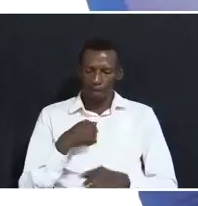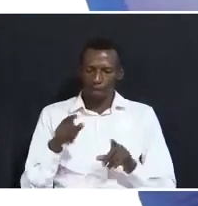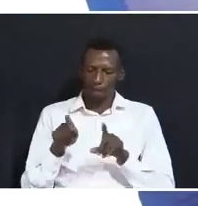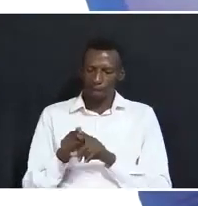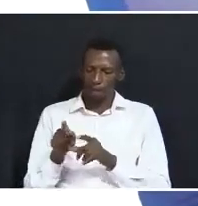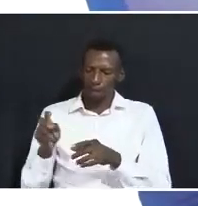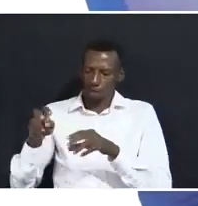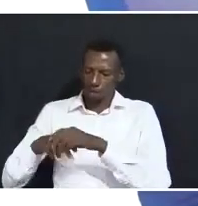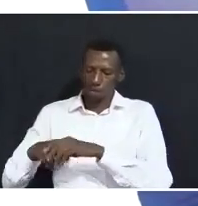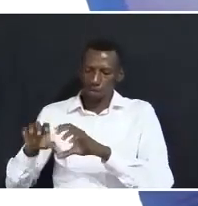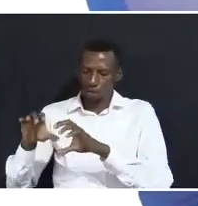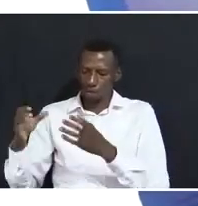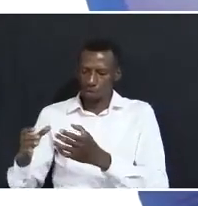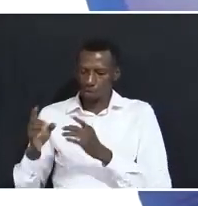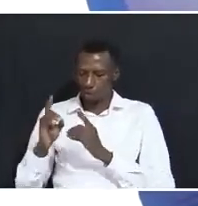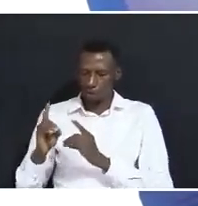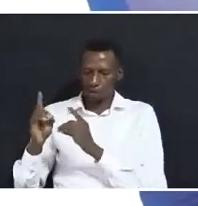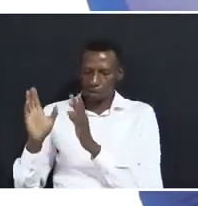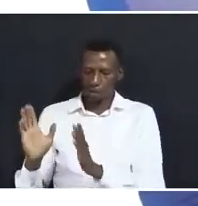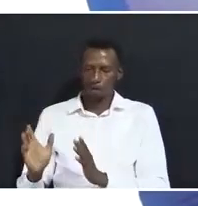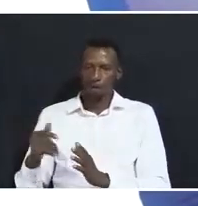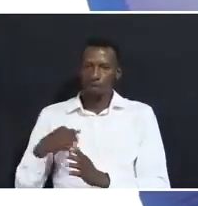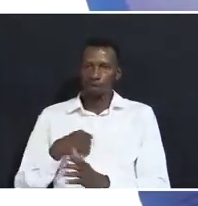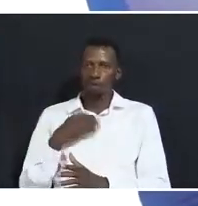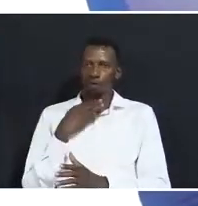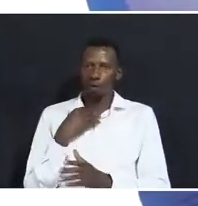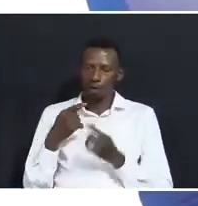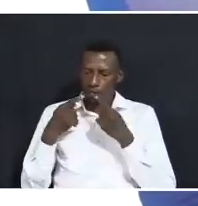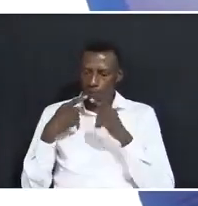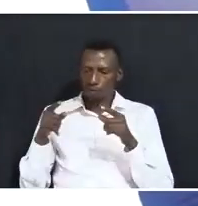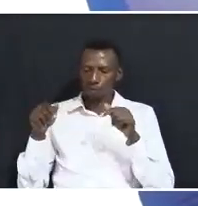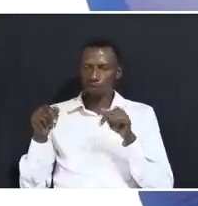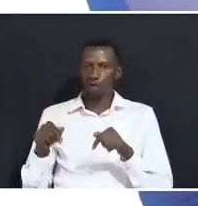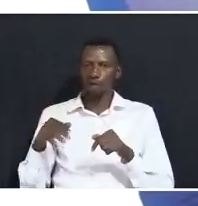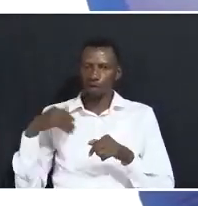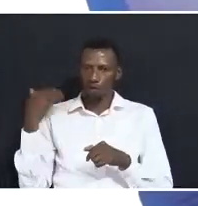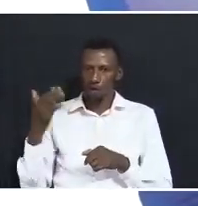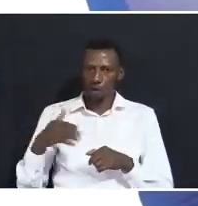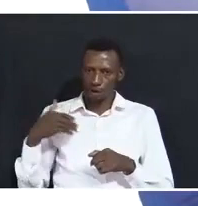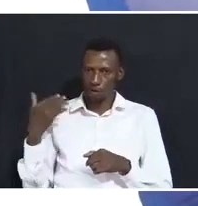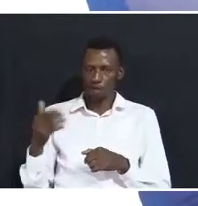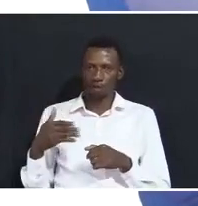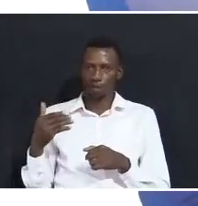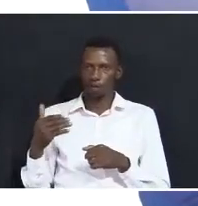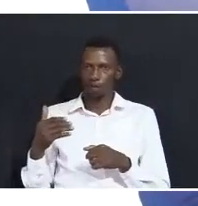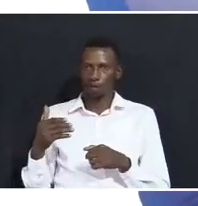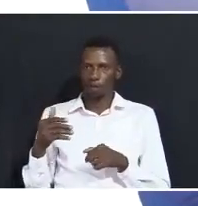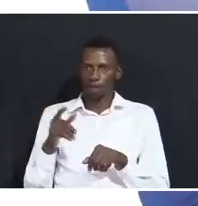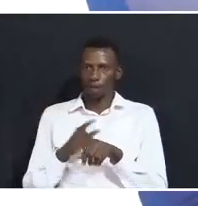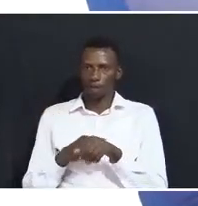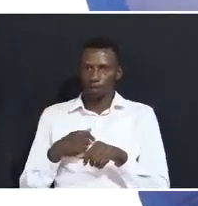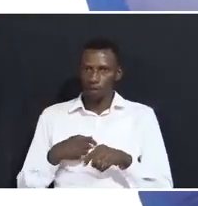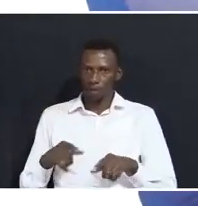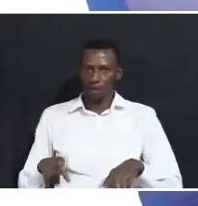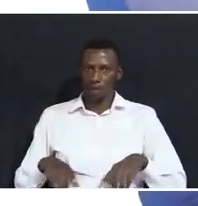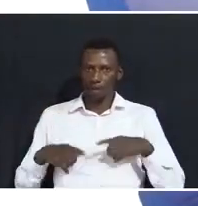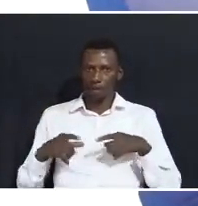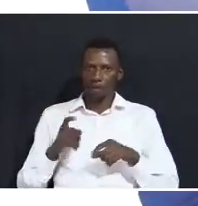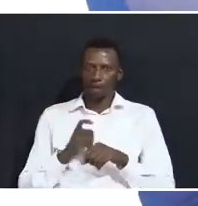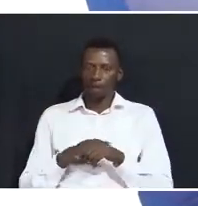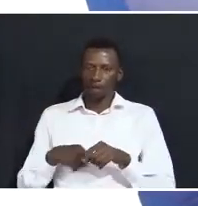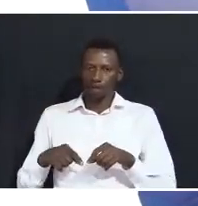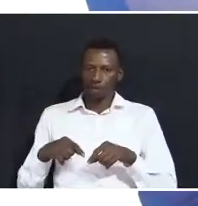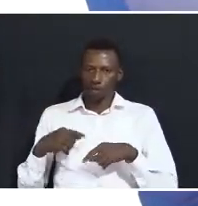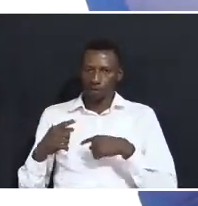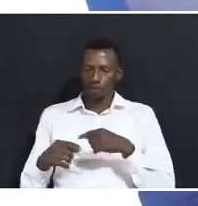who published, and I want to publish it today, and I will publish it always as long as I will live, and as long as we still wait